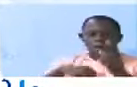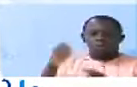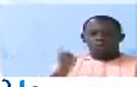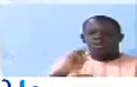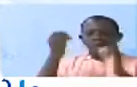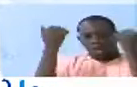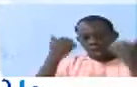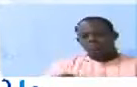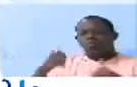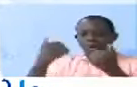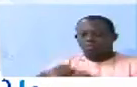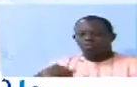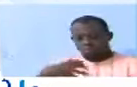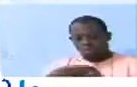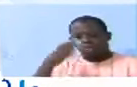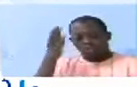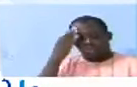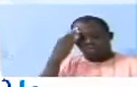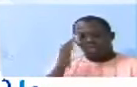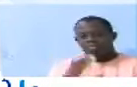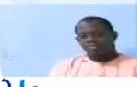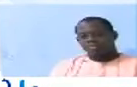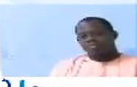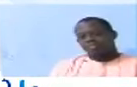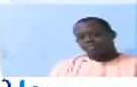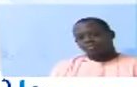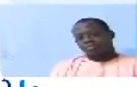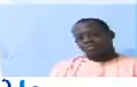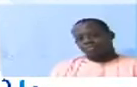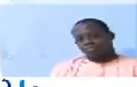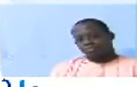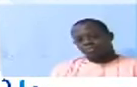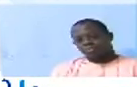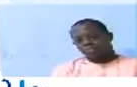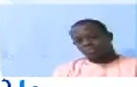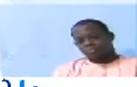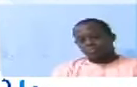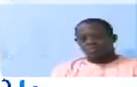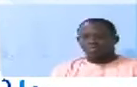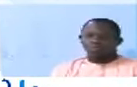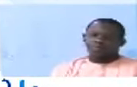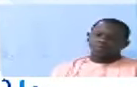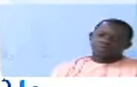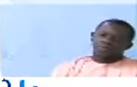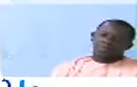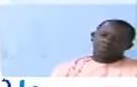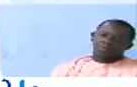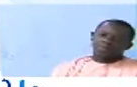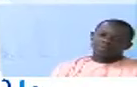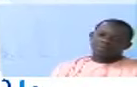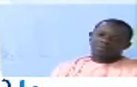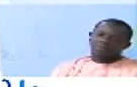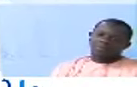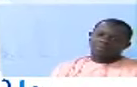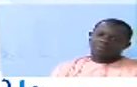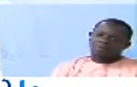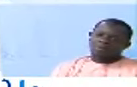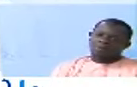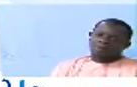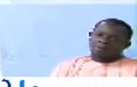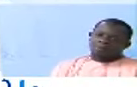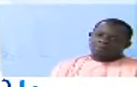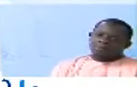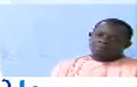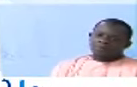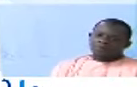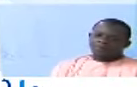kan men keta ngo mbole nyinin kan fo aje malam fa nyim malam ba kana sila fo fe na fo ibade ne ma fama ke ibade da mare ku ku